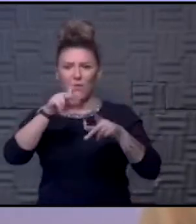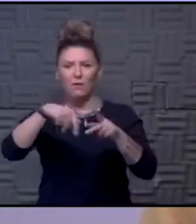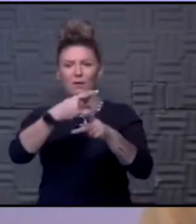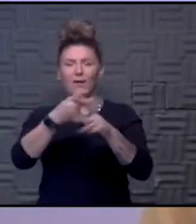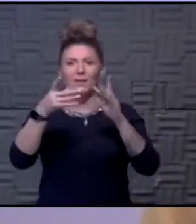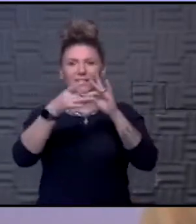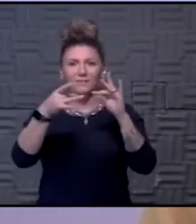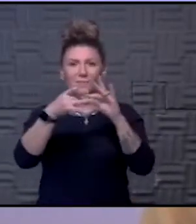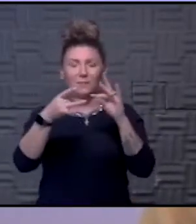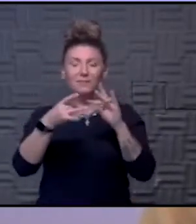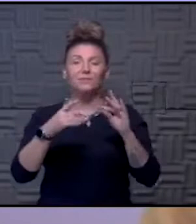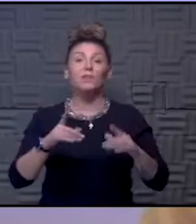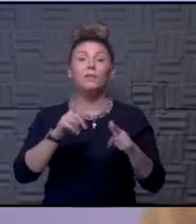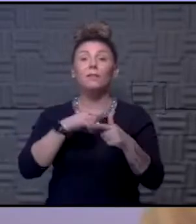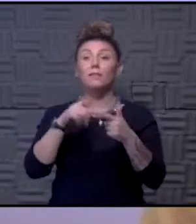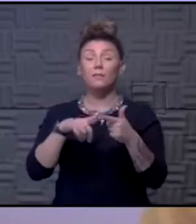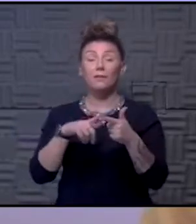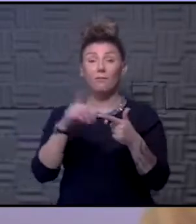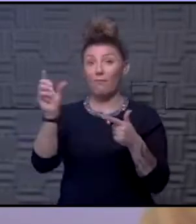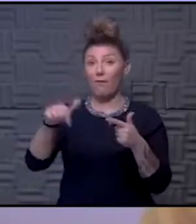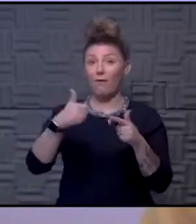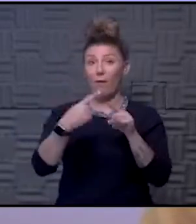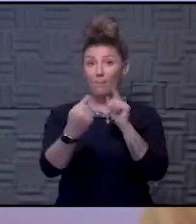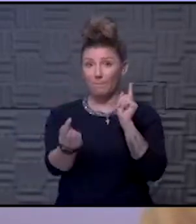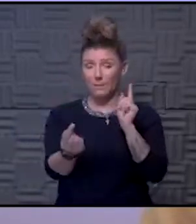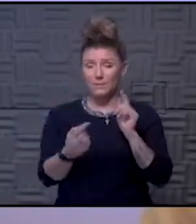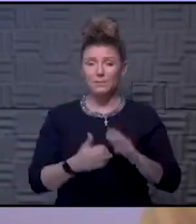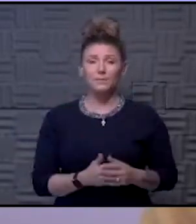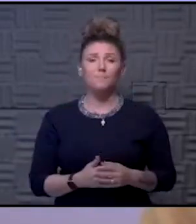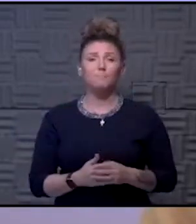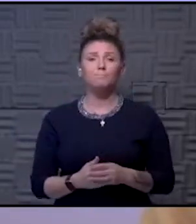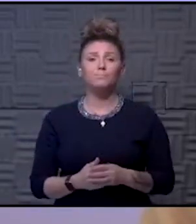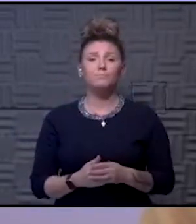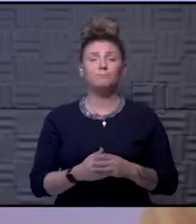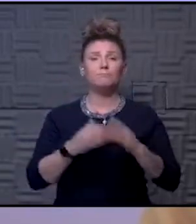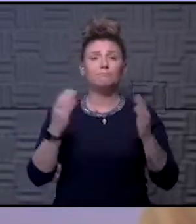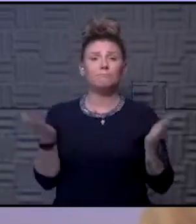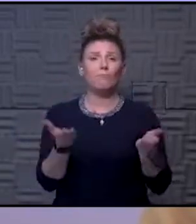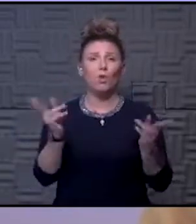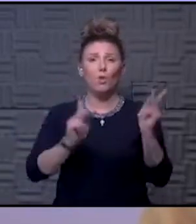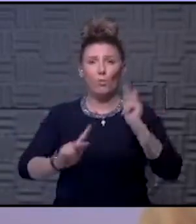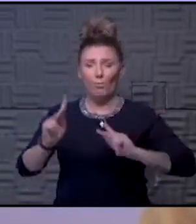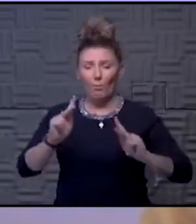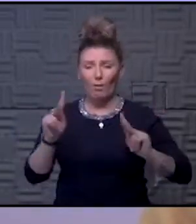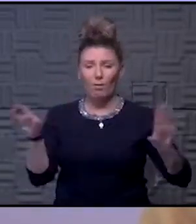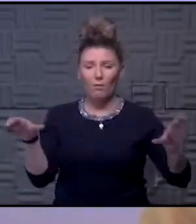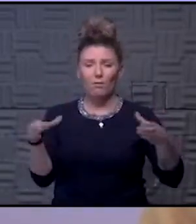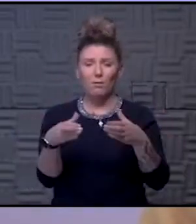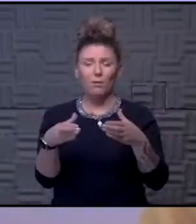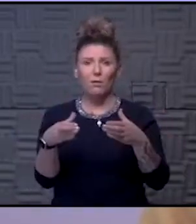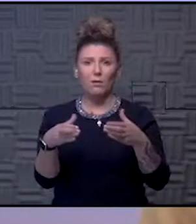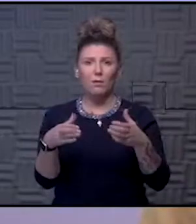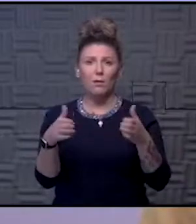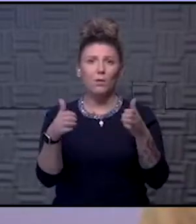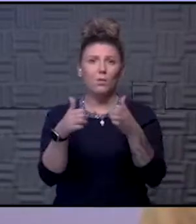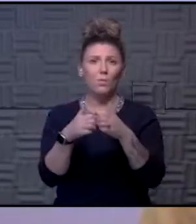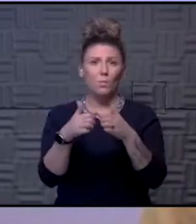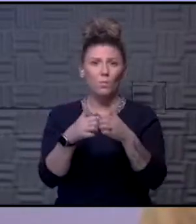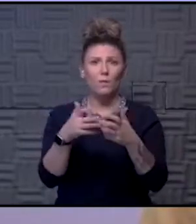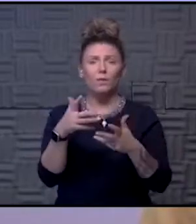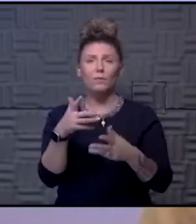other end, we have here a population that, especially with the past